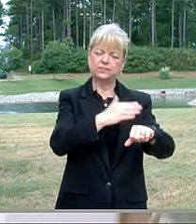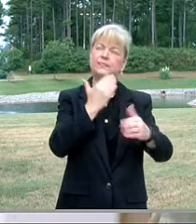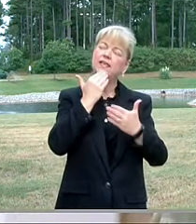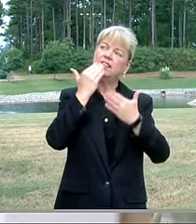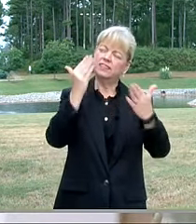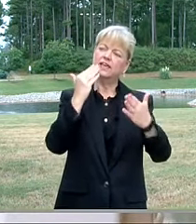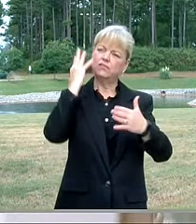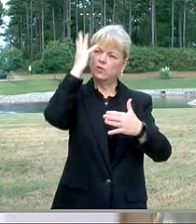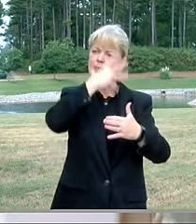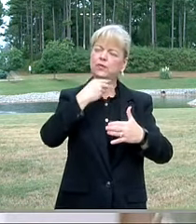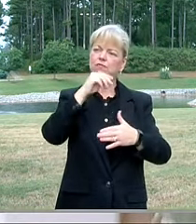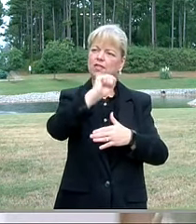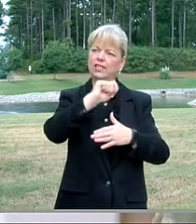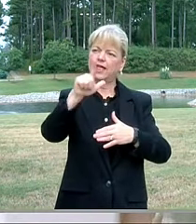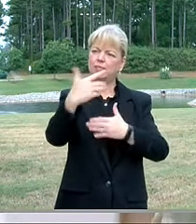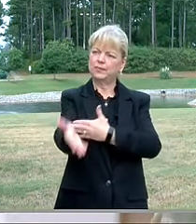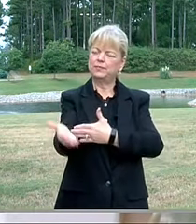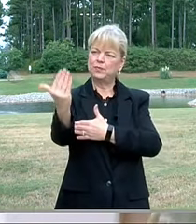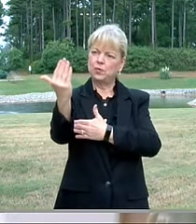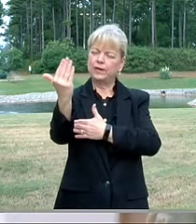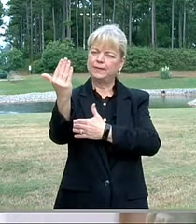for a beautiful Alabama morning.